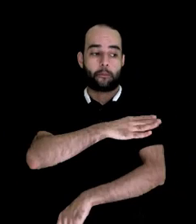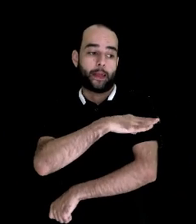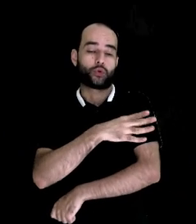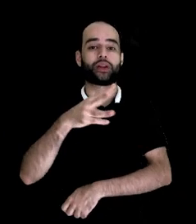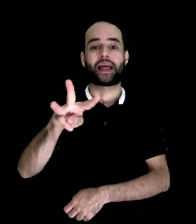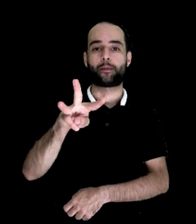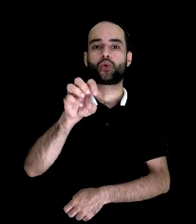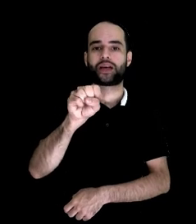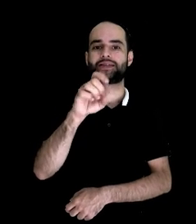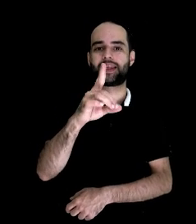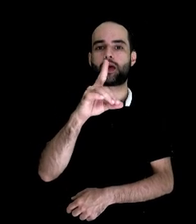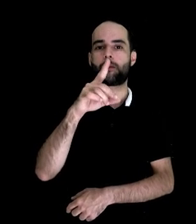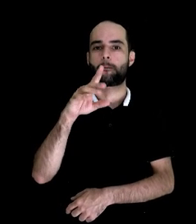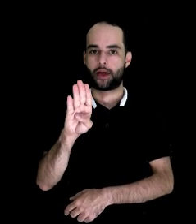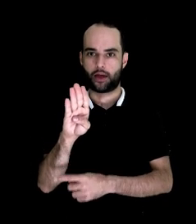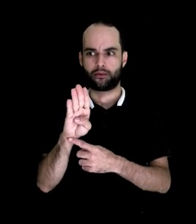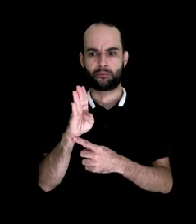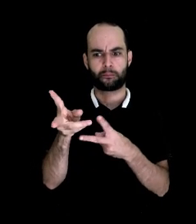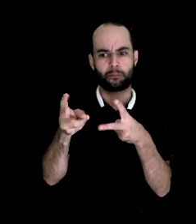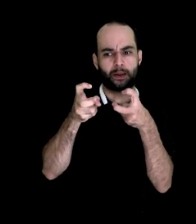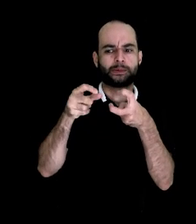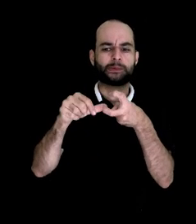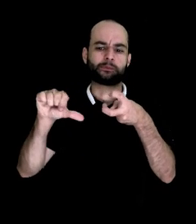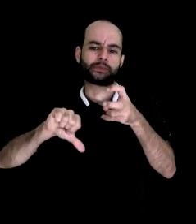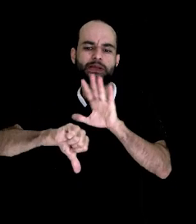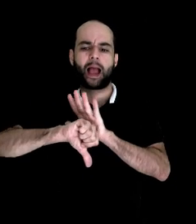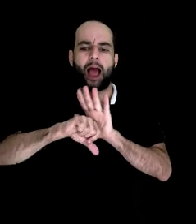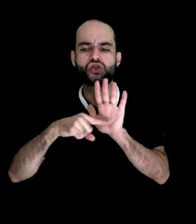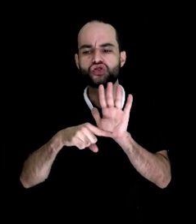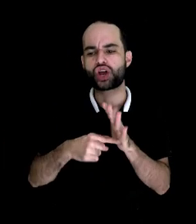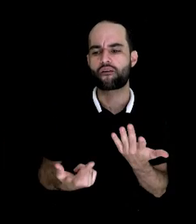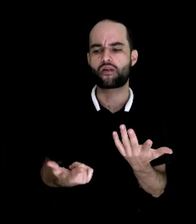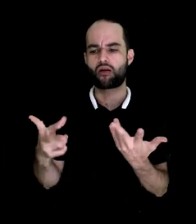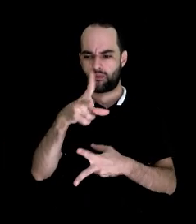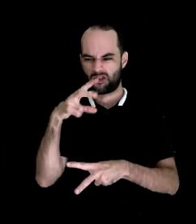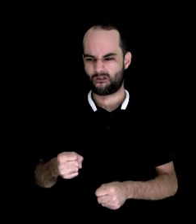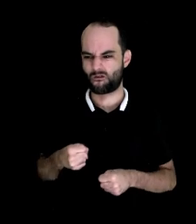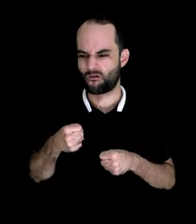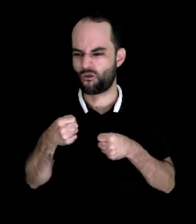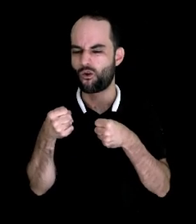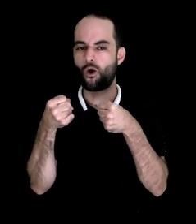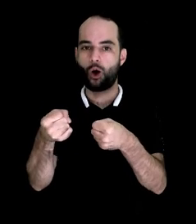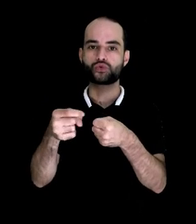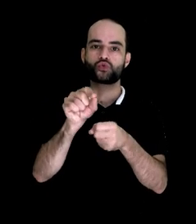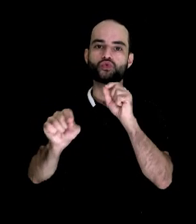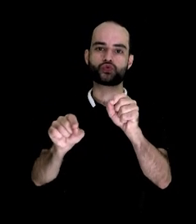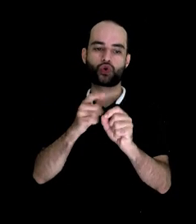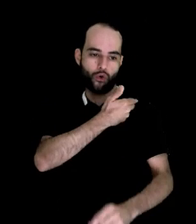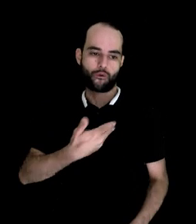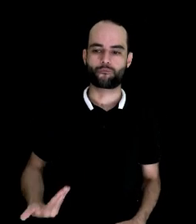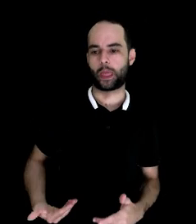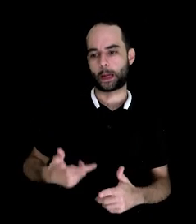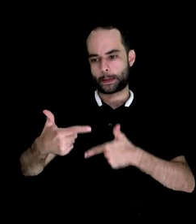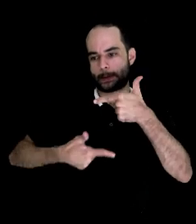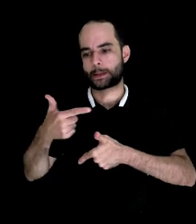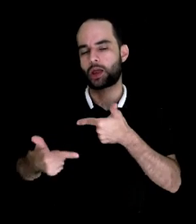perception of government efforts to ensure equal opportunities in work and employment for people with deafblindness.